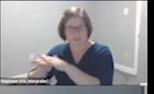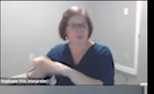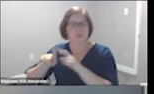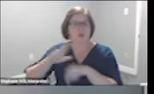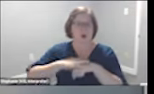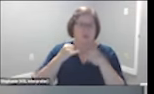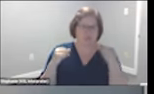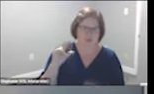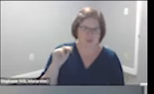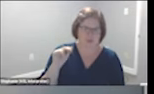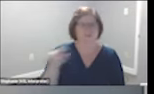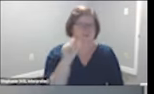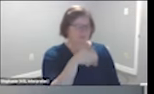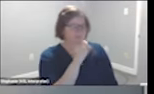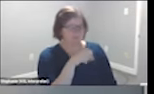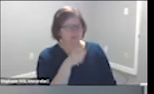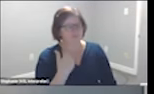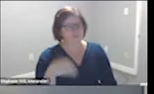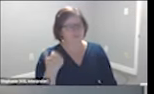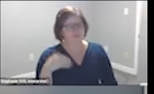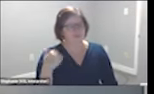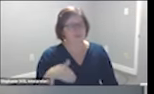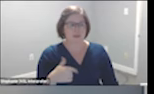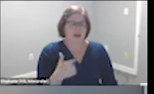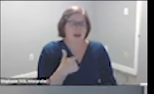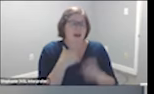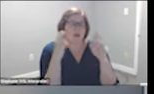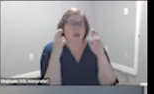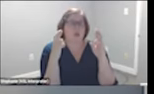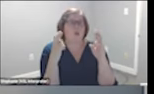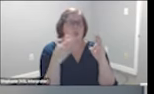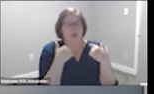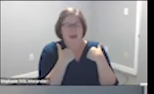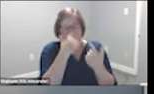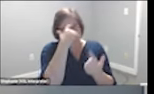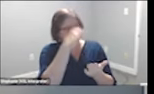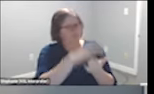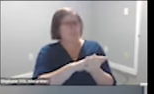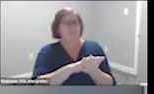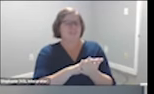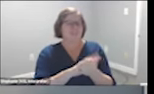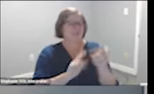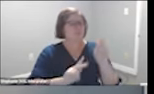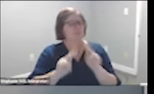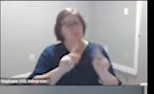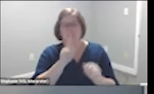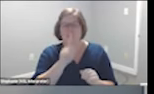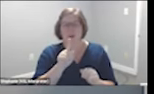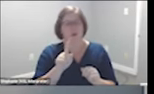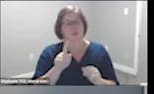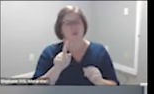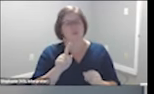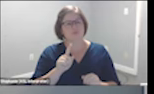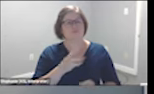know. Yeah, I mean, I like to hope to believe in the goodness of people that they just really